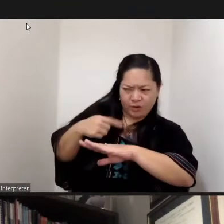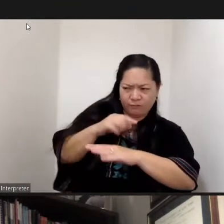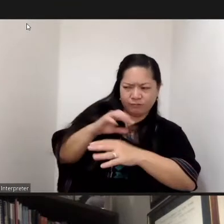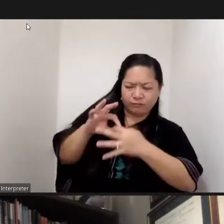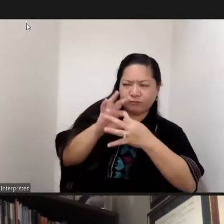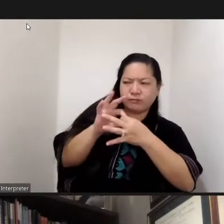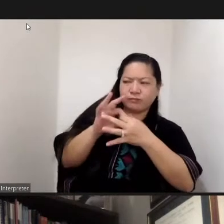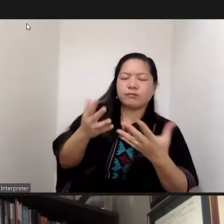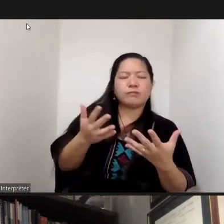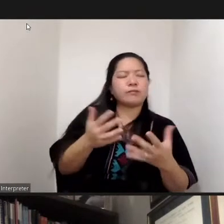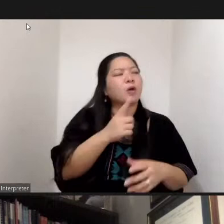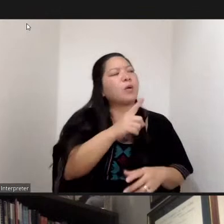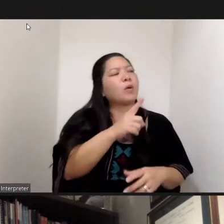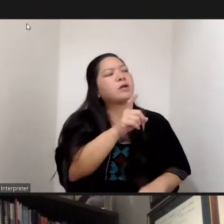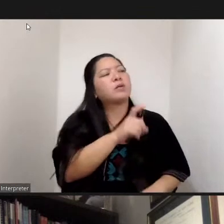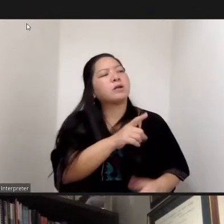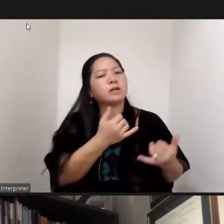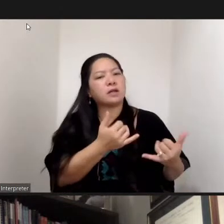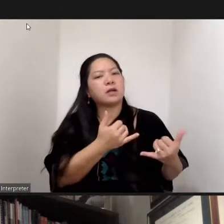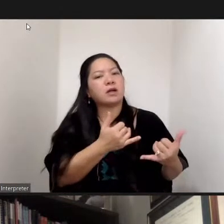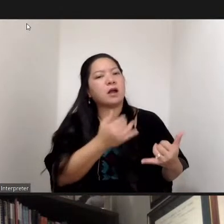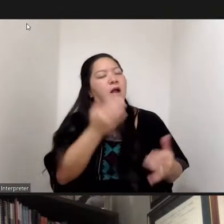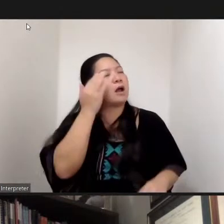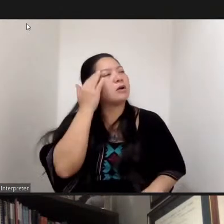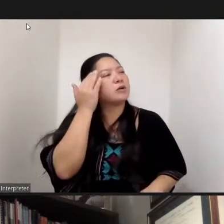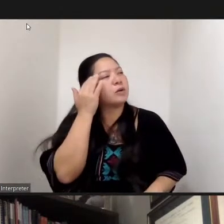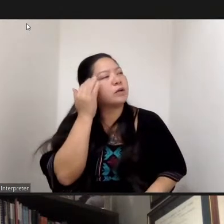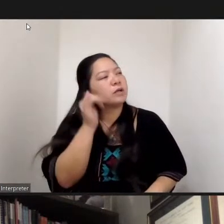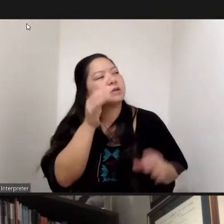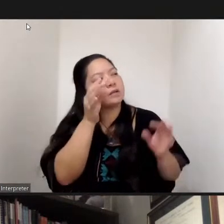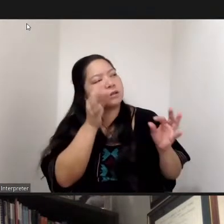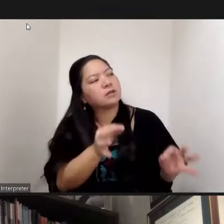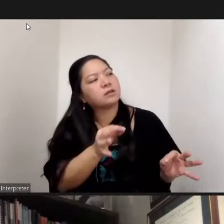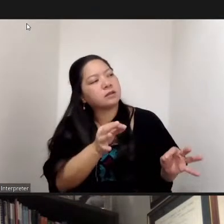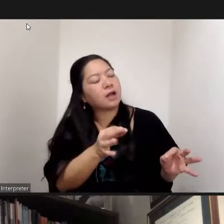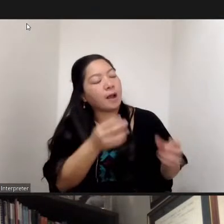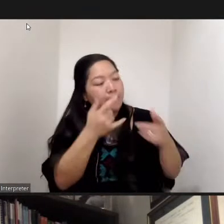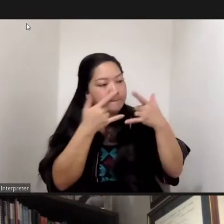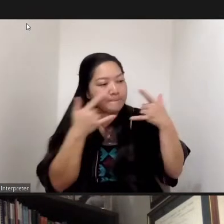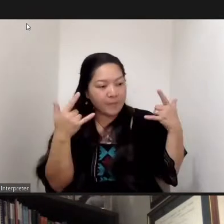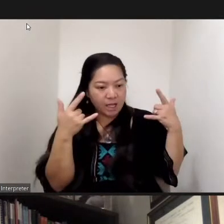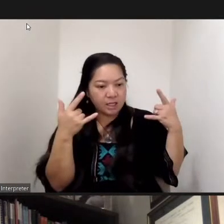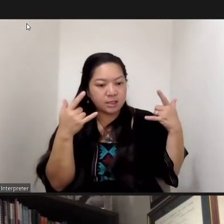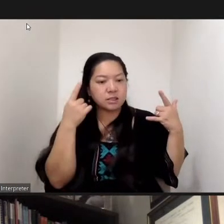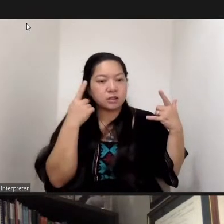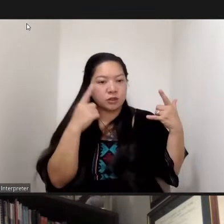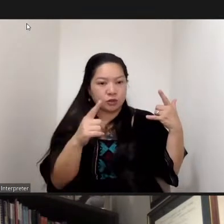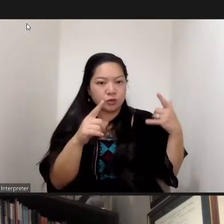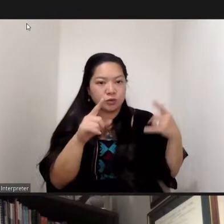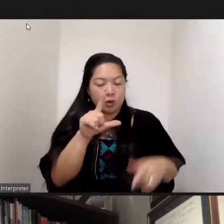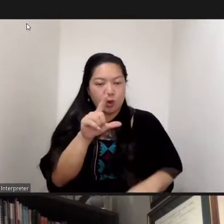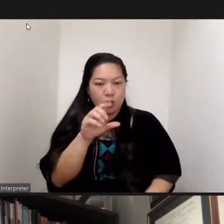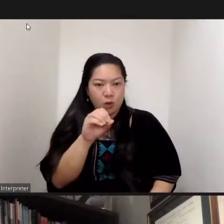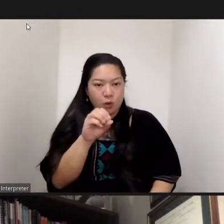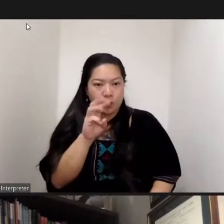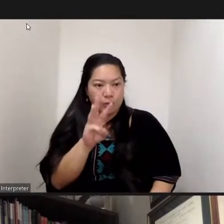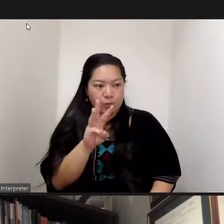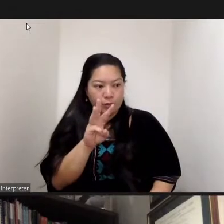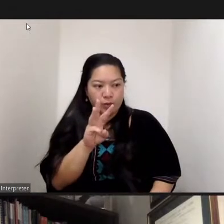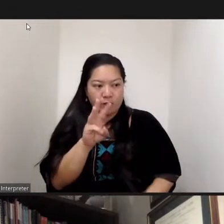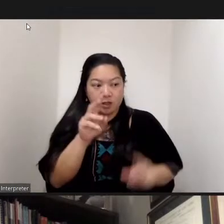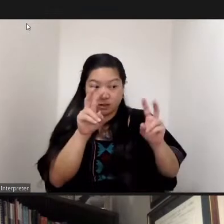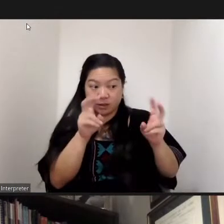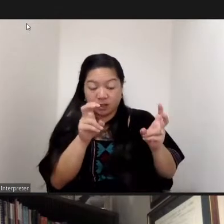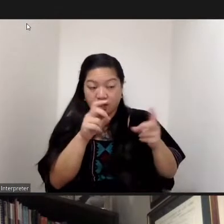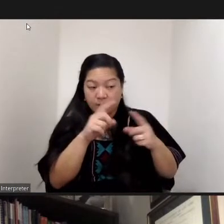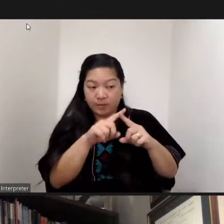And one other question. I know the decision to lift mask mandates is tied to low status, but the CDC doesn't recommend